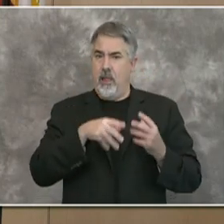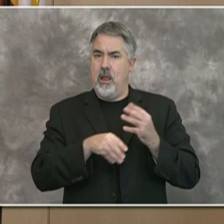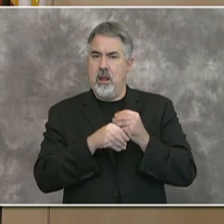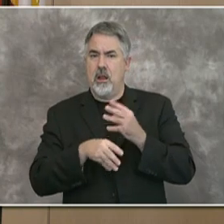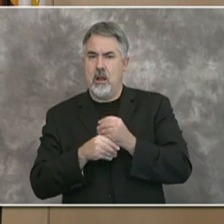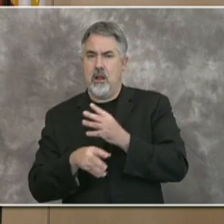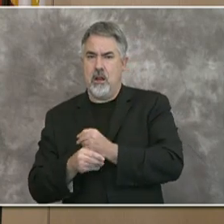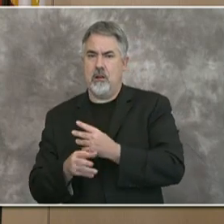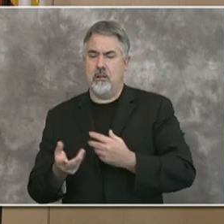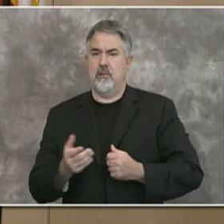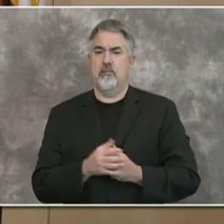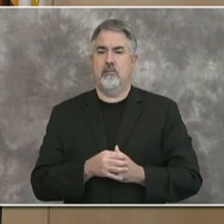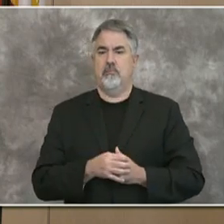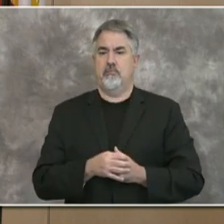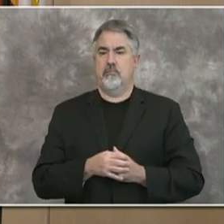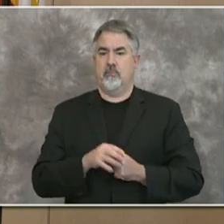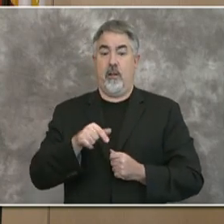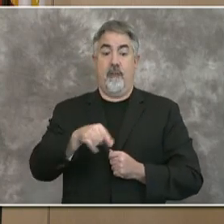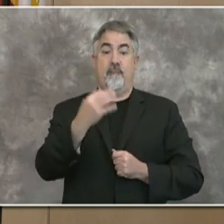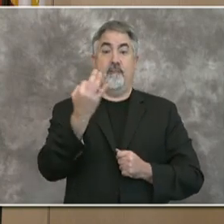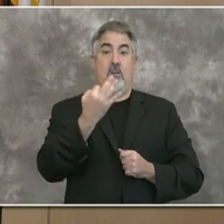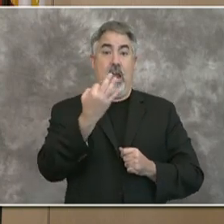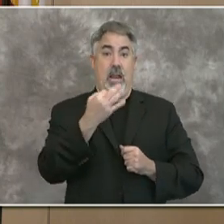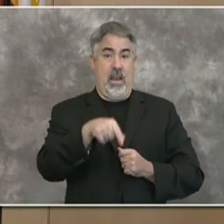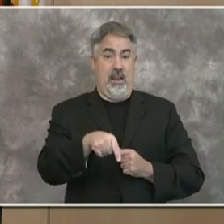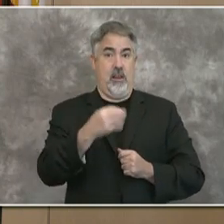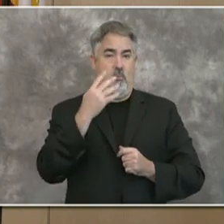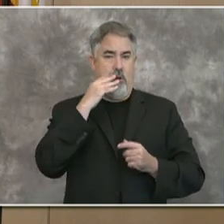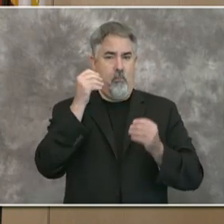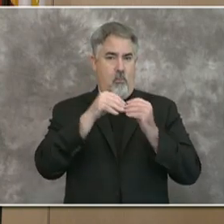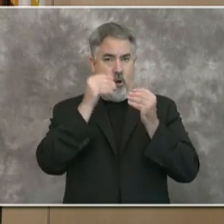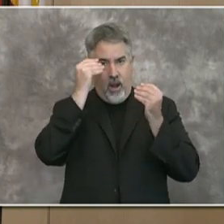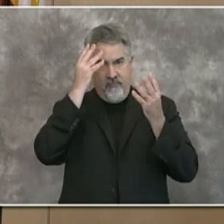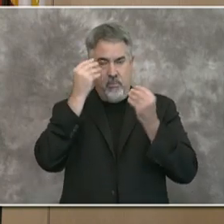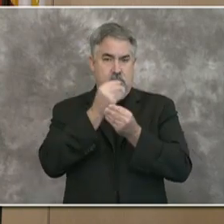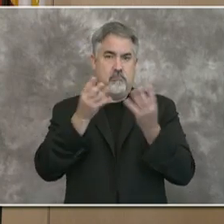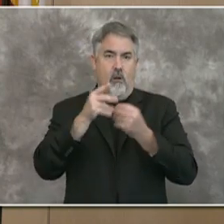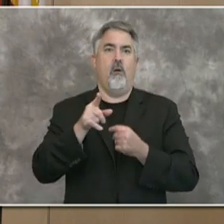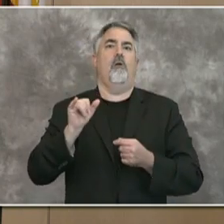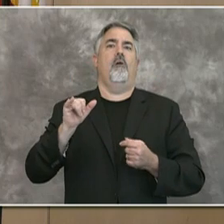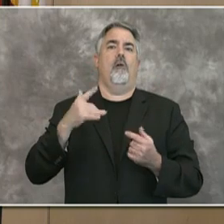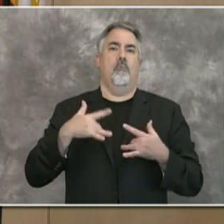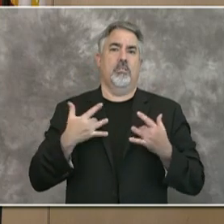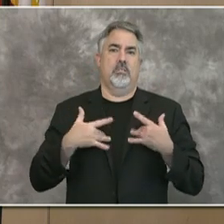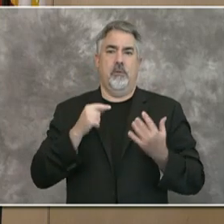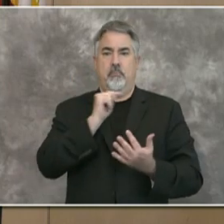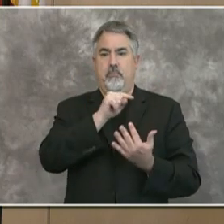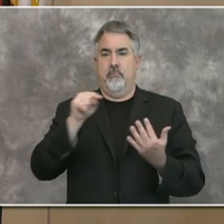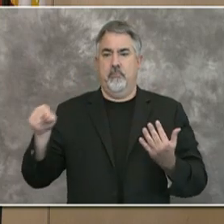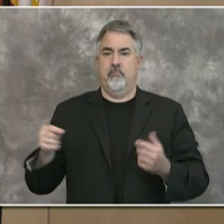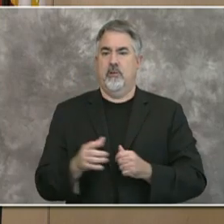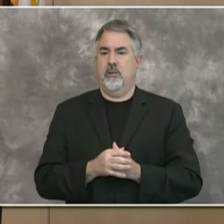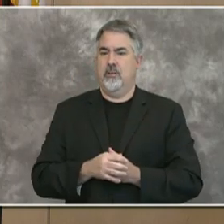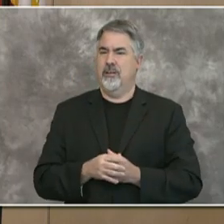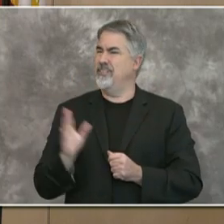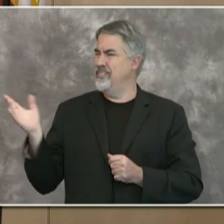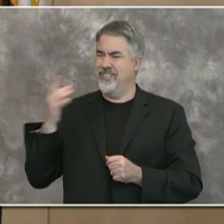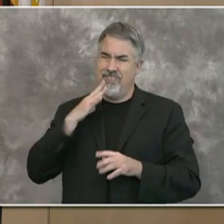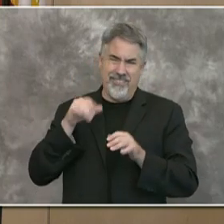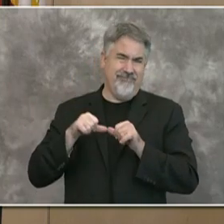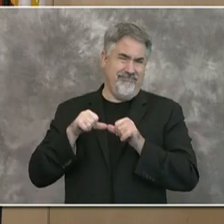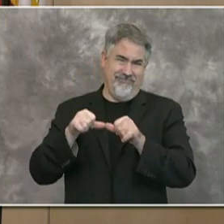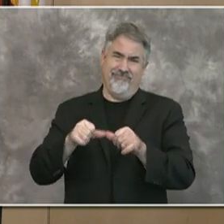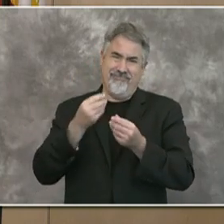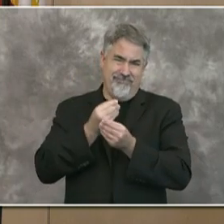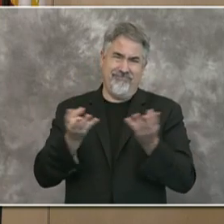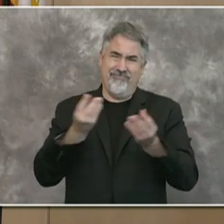on Friday as well. So that has been our strategy and will continue to be our strategy. And Dr. Wooten, if you don't